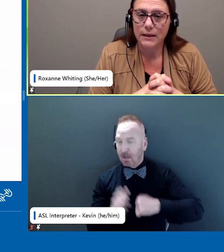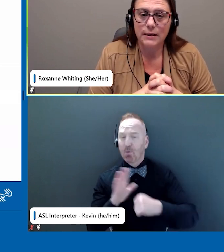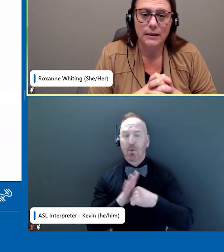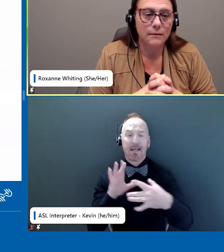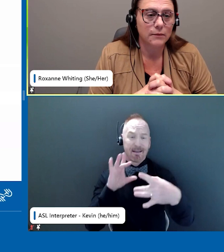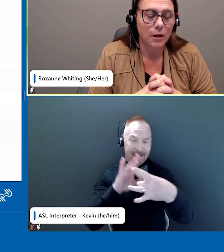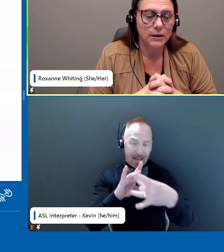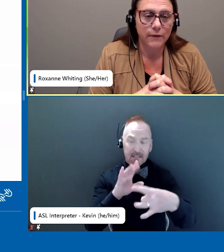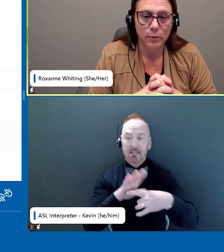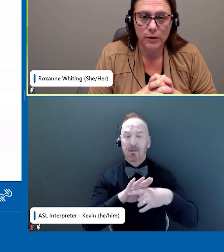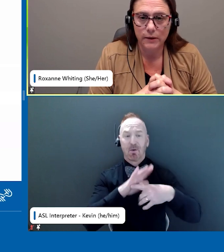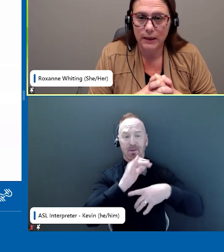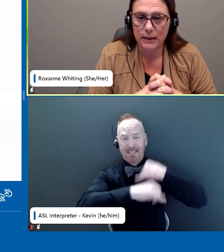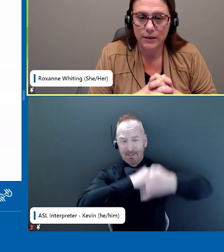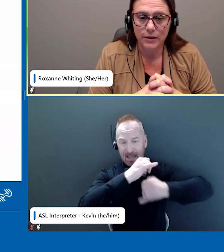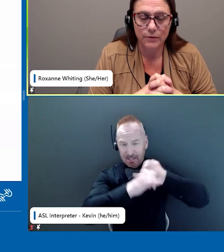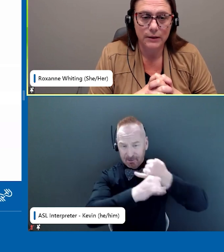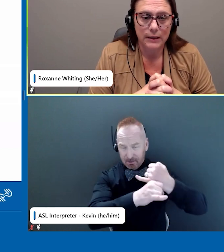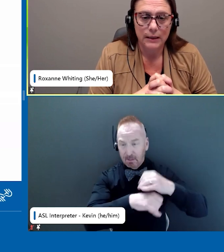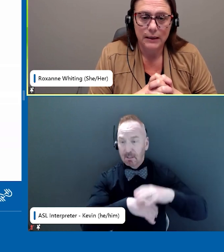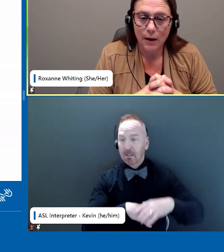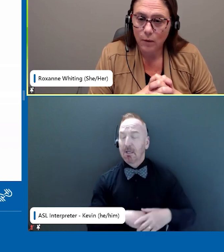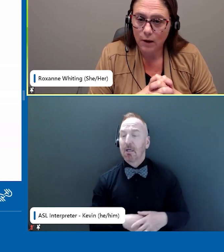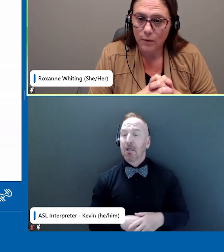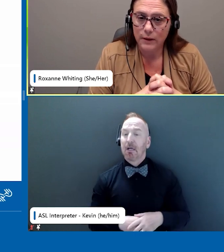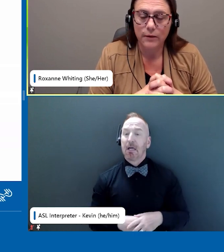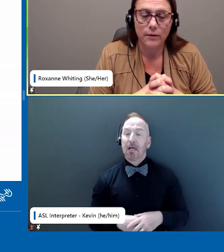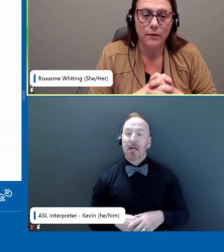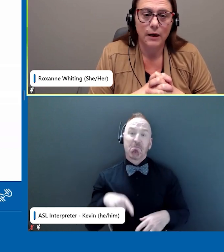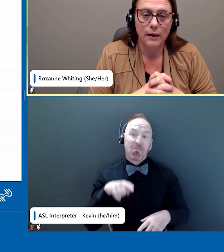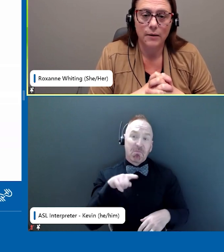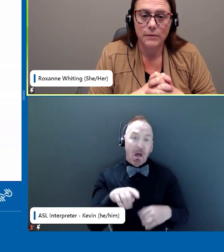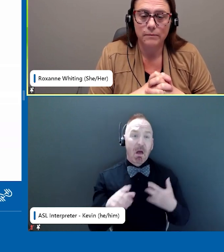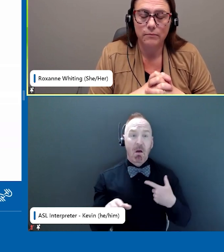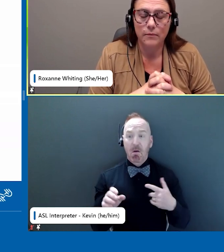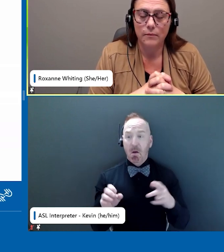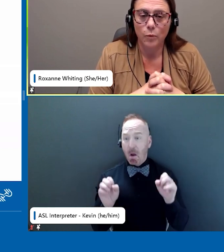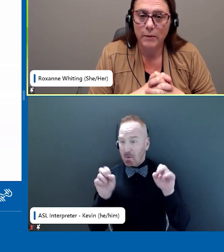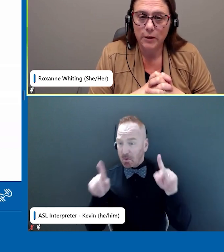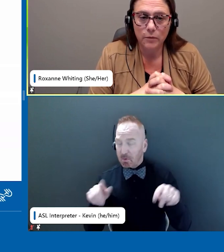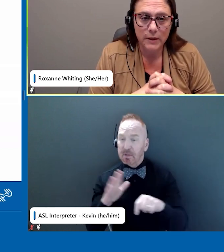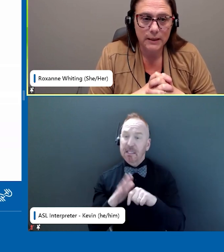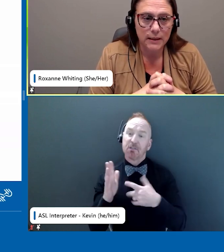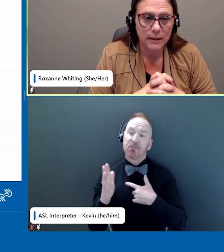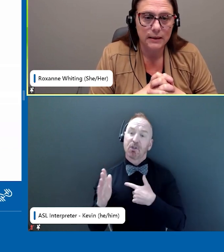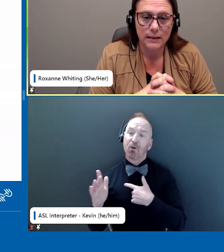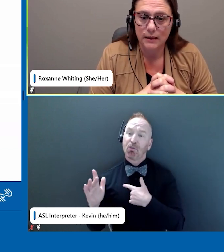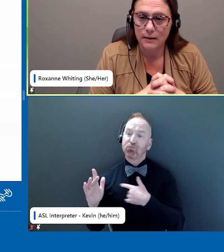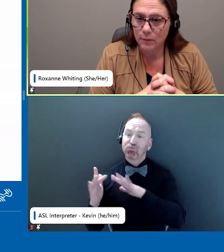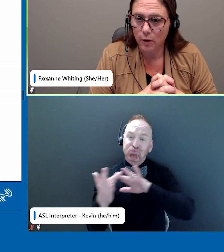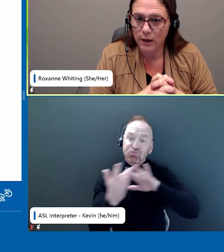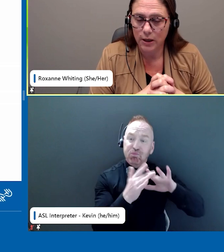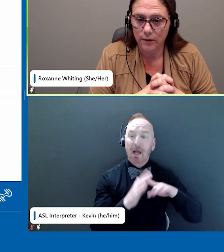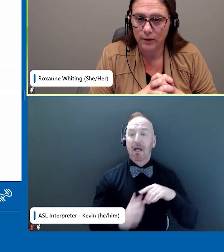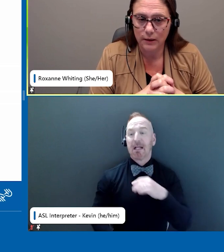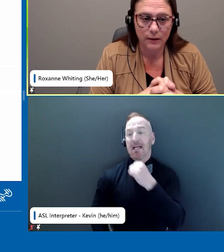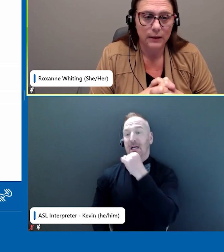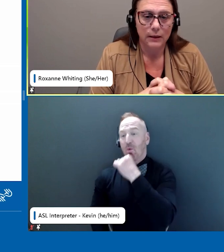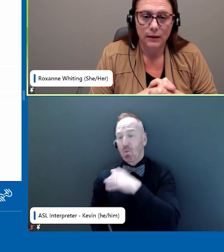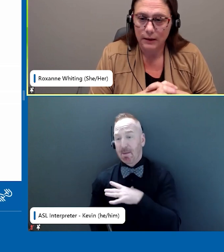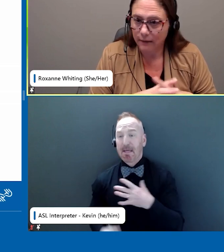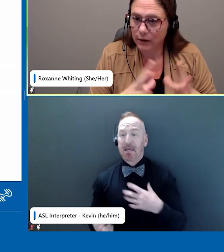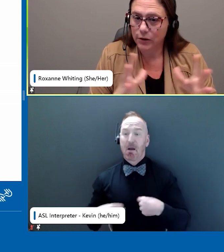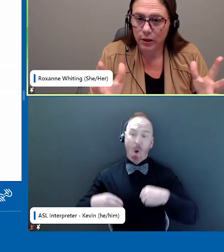that gives us lots of opportunities to network with other women-owned businesses and support each other